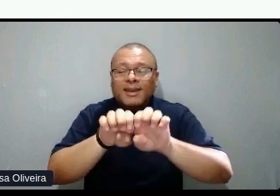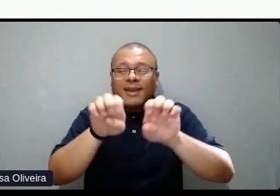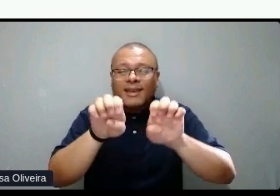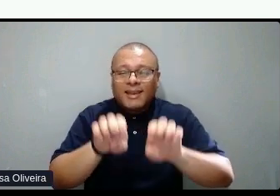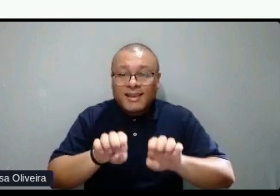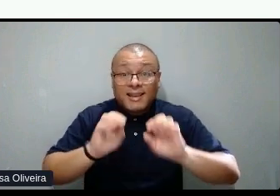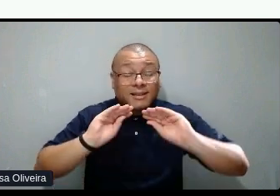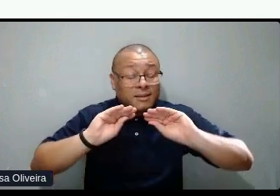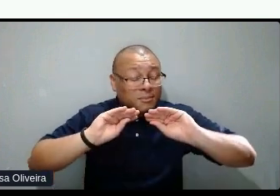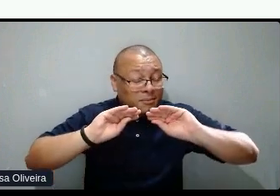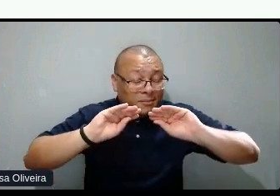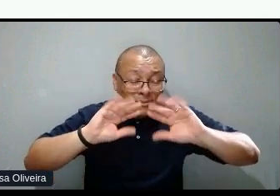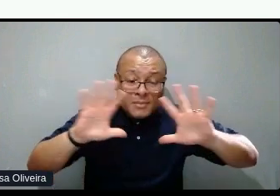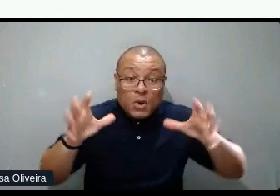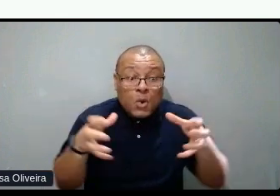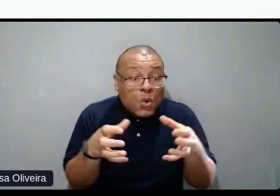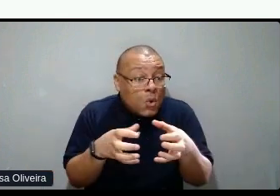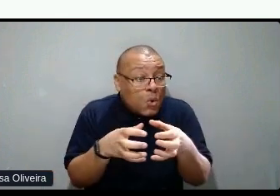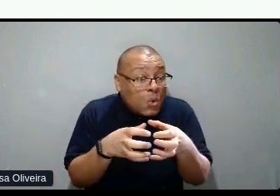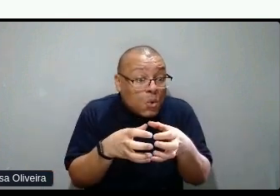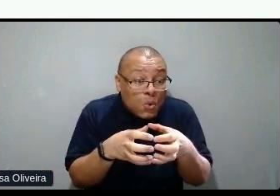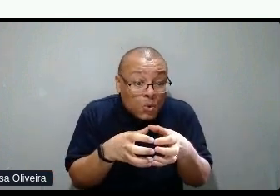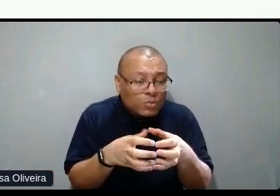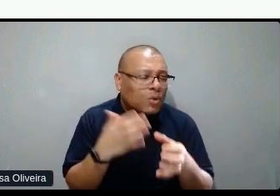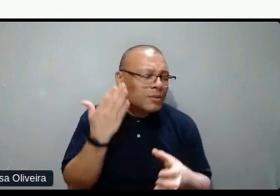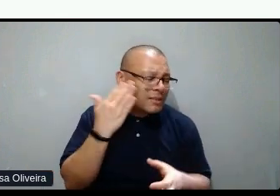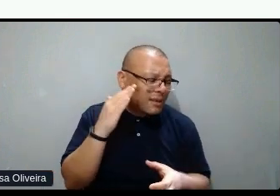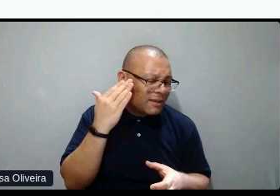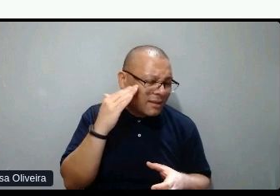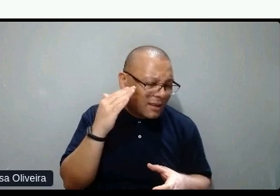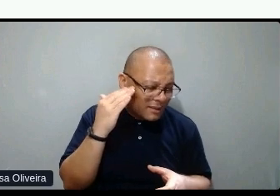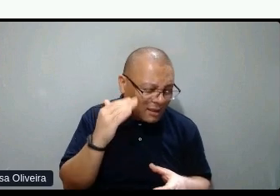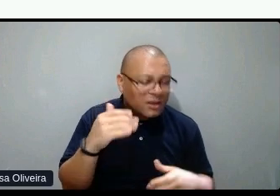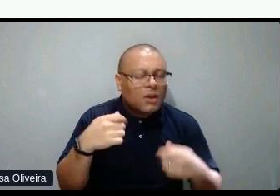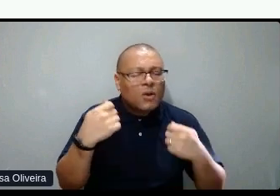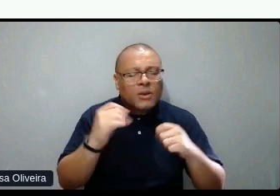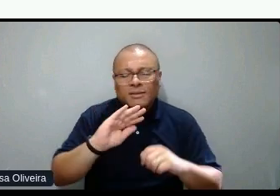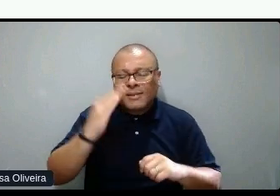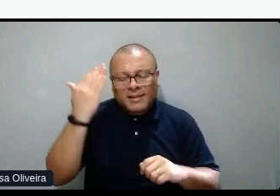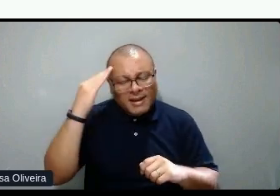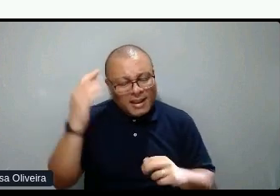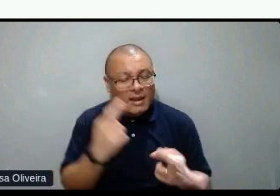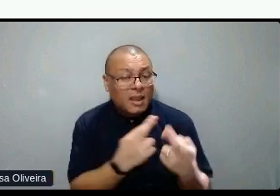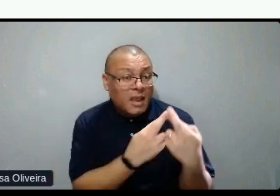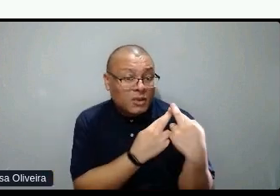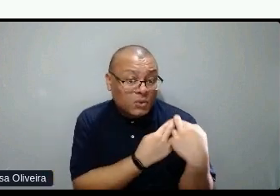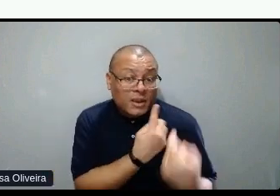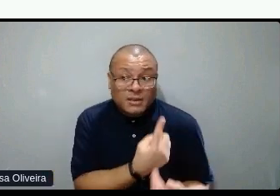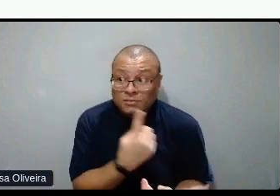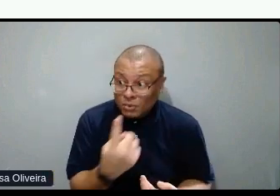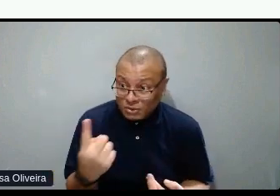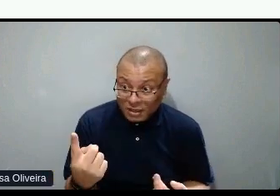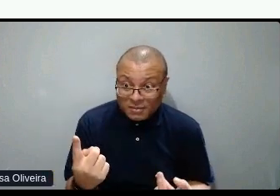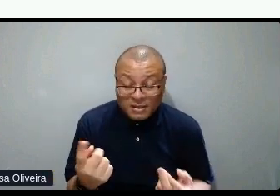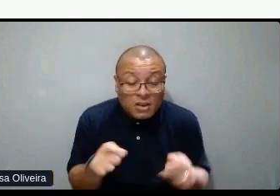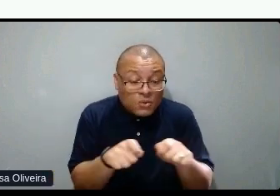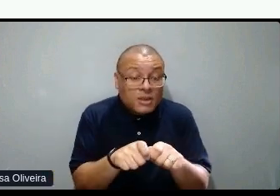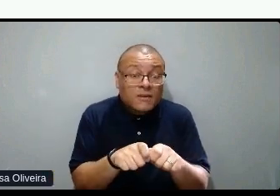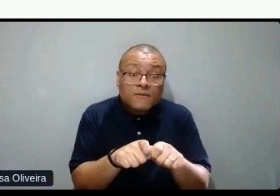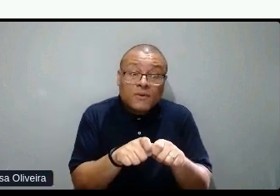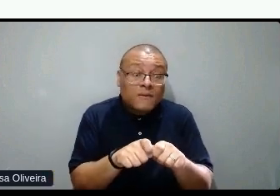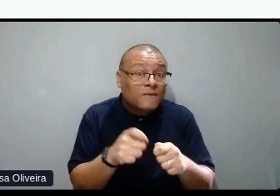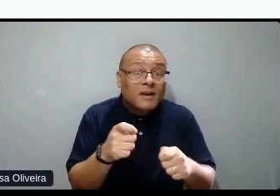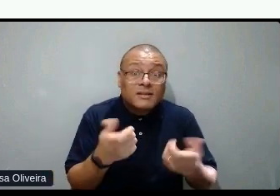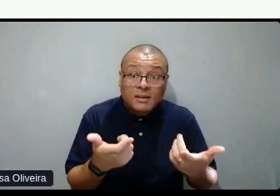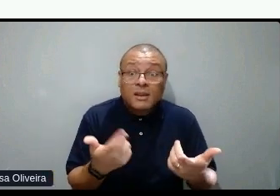clarity. People in the teams know their roles, they know what expectations are on them, and they know how to act. And the last part